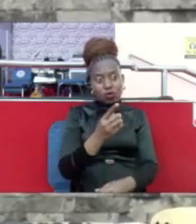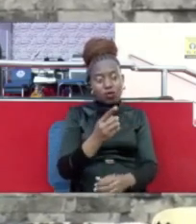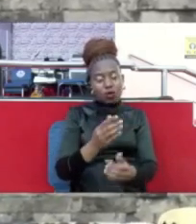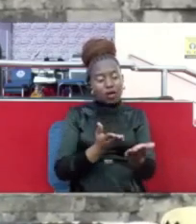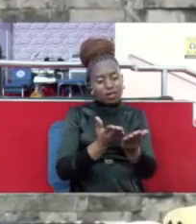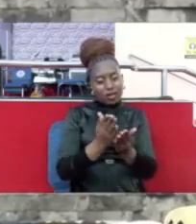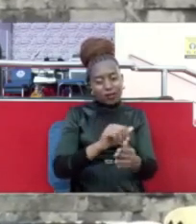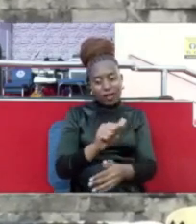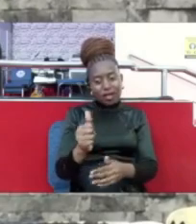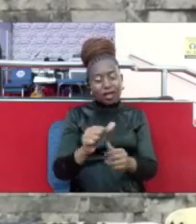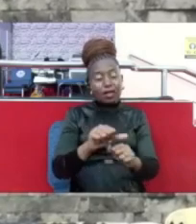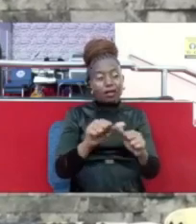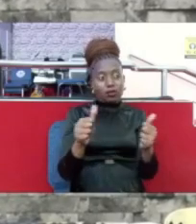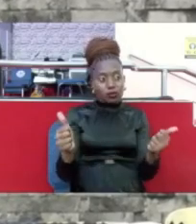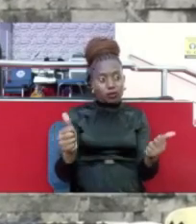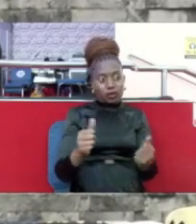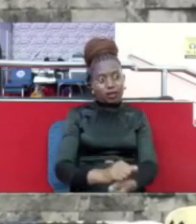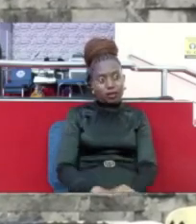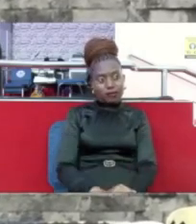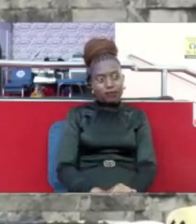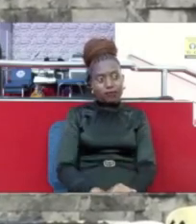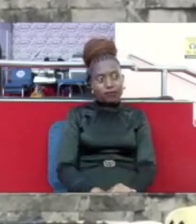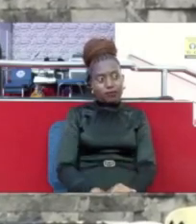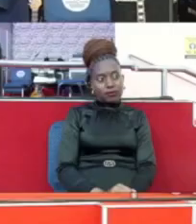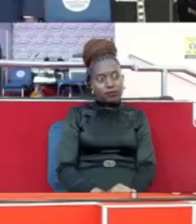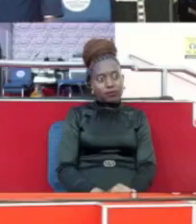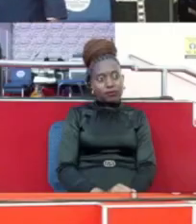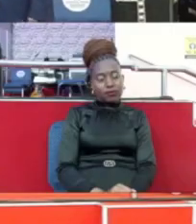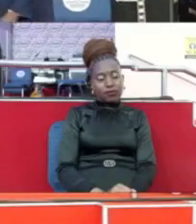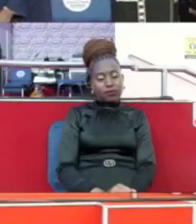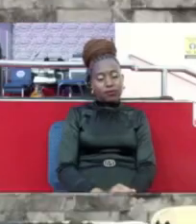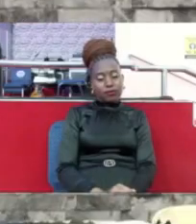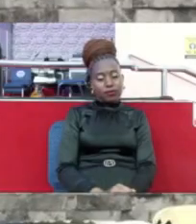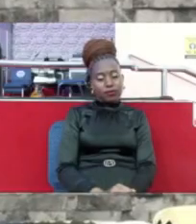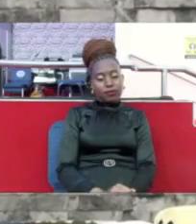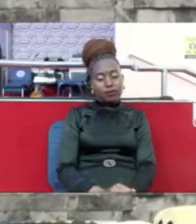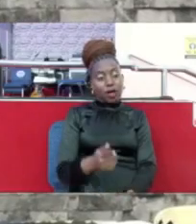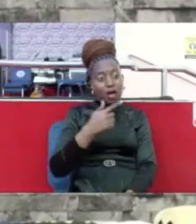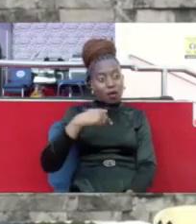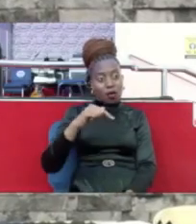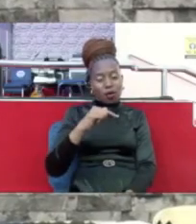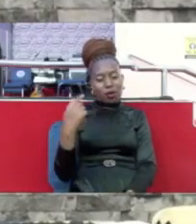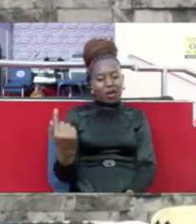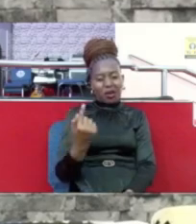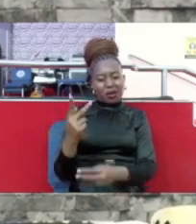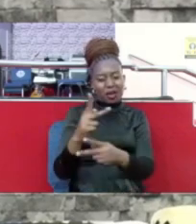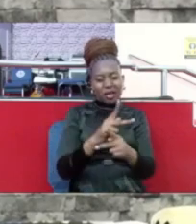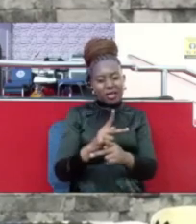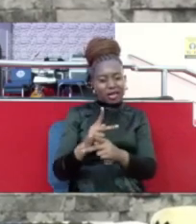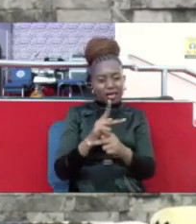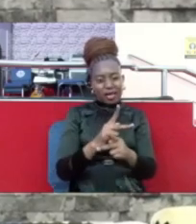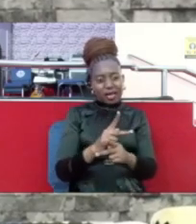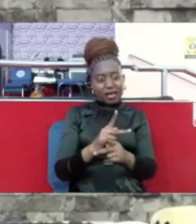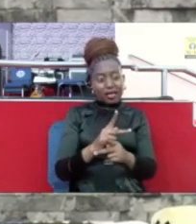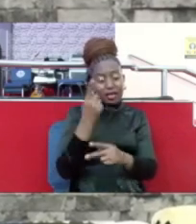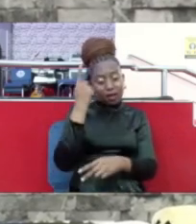ambazo tuko nazo si zetu kwa sababu sisi ni watumishi wa mtu mwingine. We are caretakers. Sisi ni watunzi.